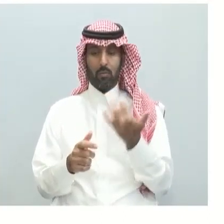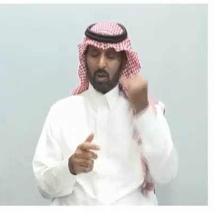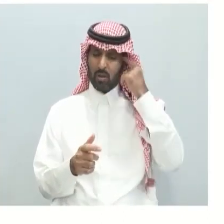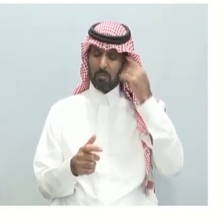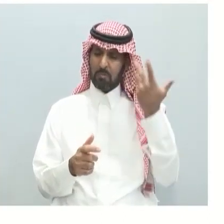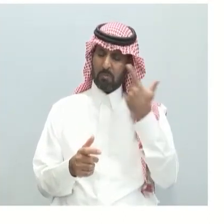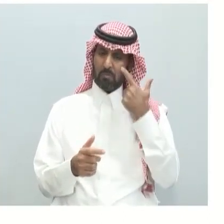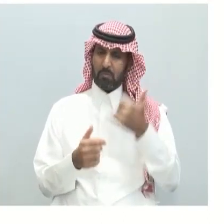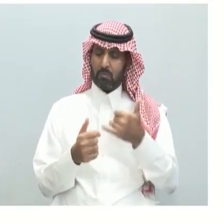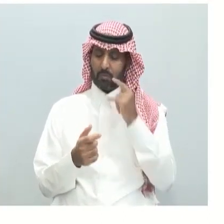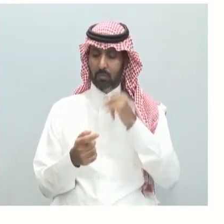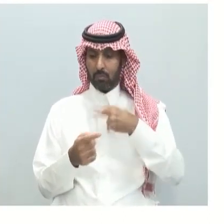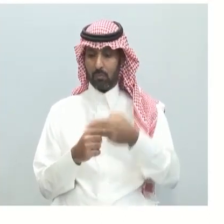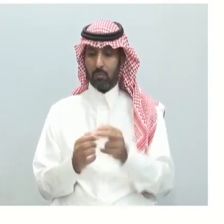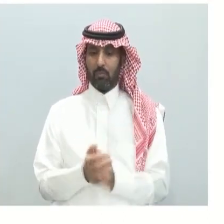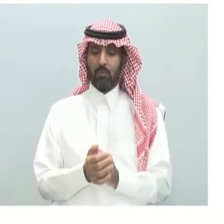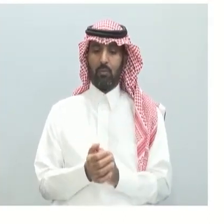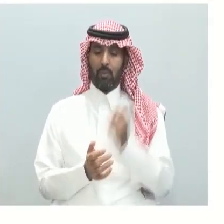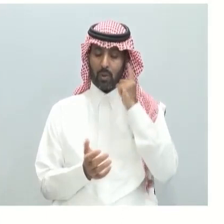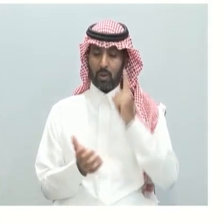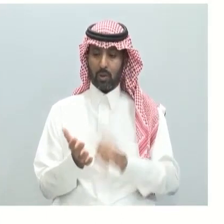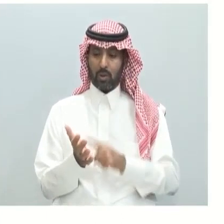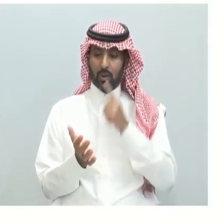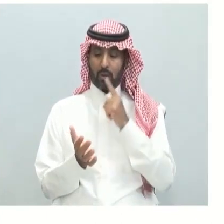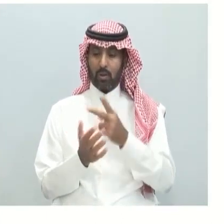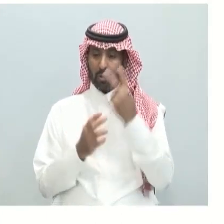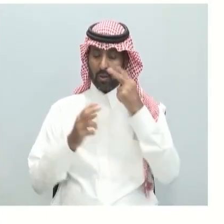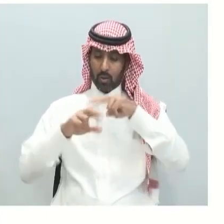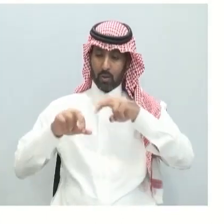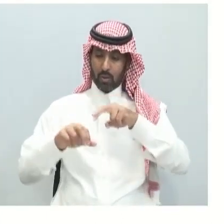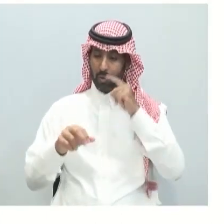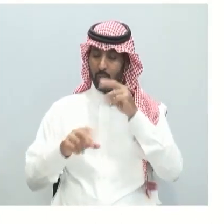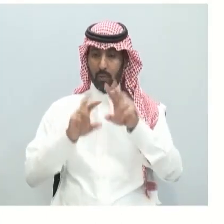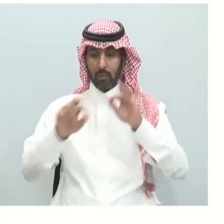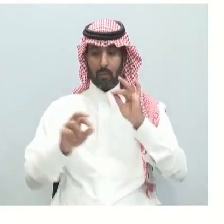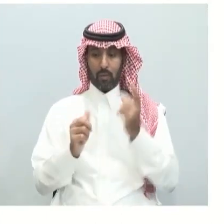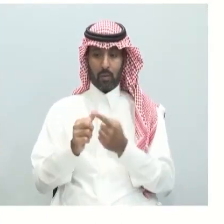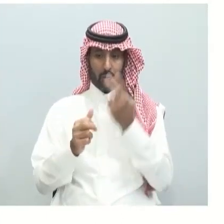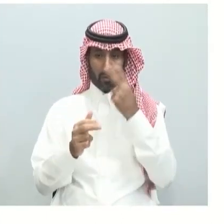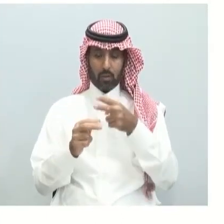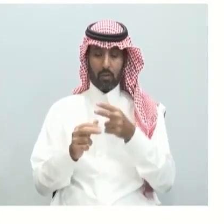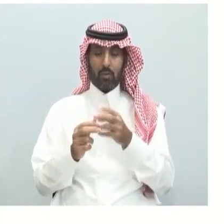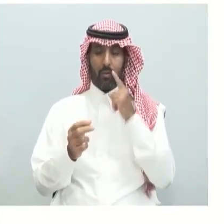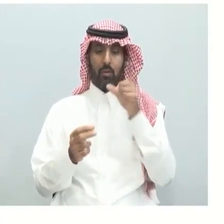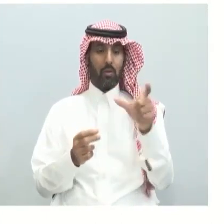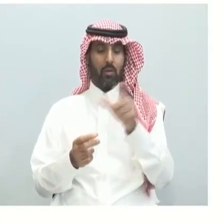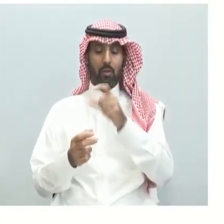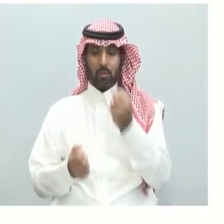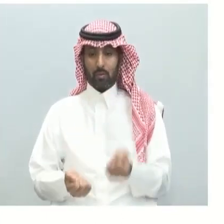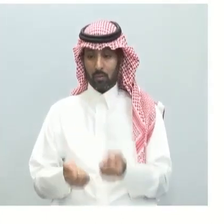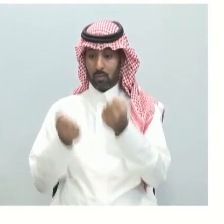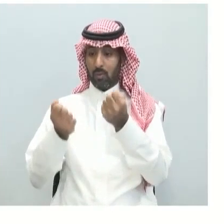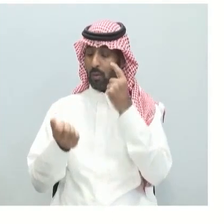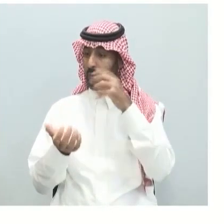Is it actually recycled? We decided to search for options. We found out that there were many stores near the